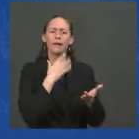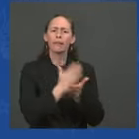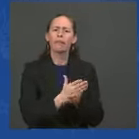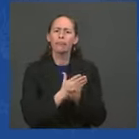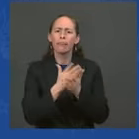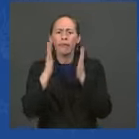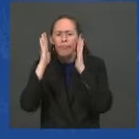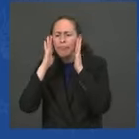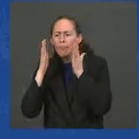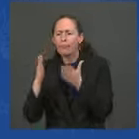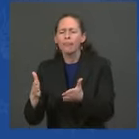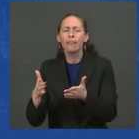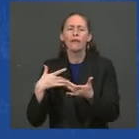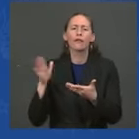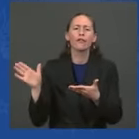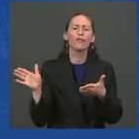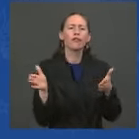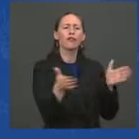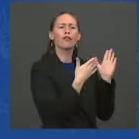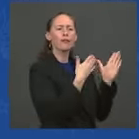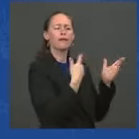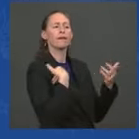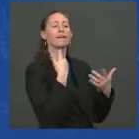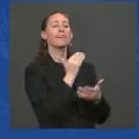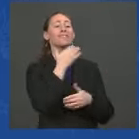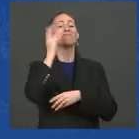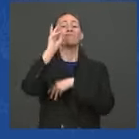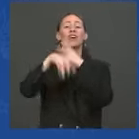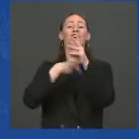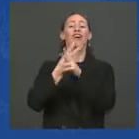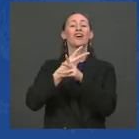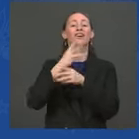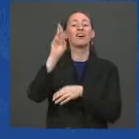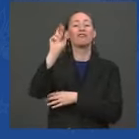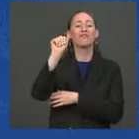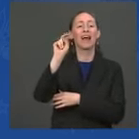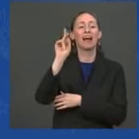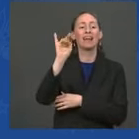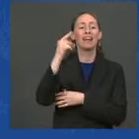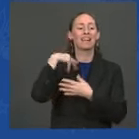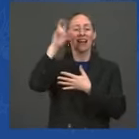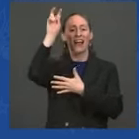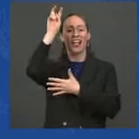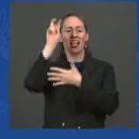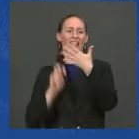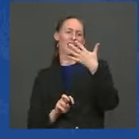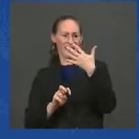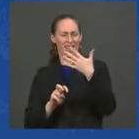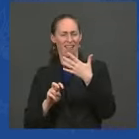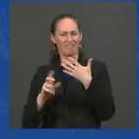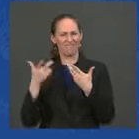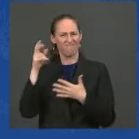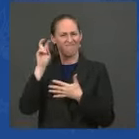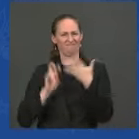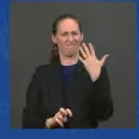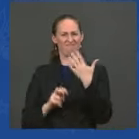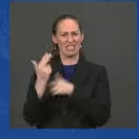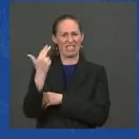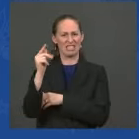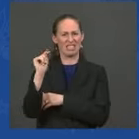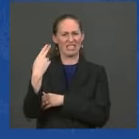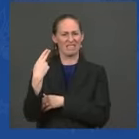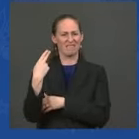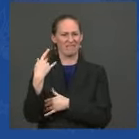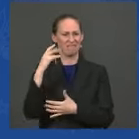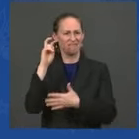in the world. According to the World Economic Forum, our infrastructure ranks 13th in the world. Roads, bridges, a whole range of